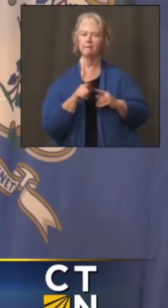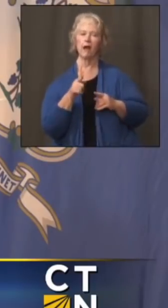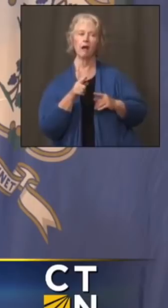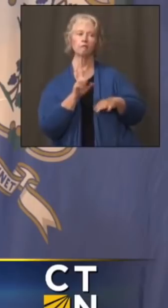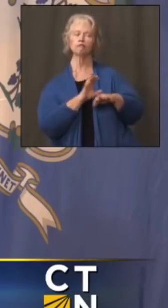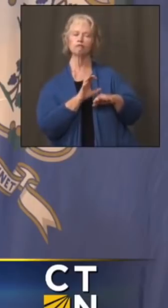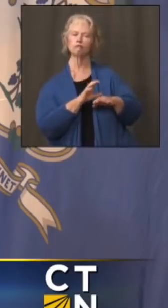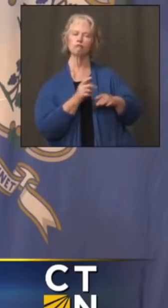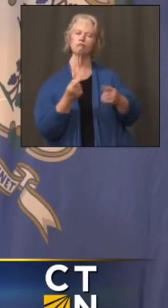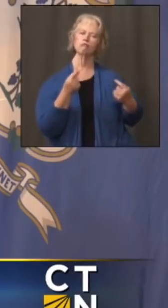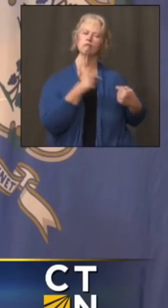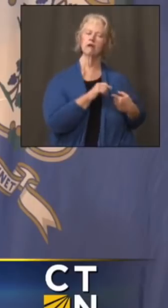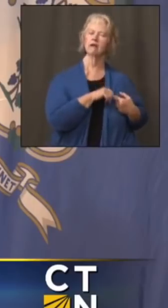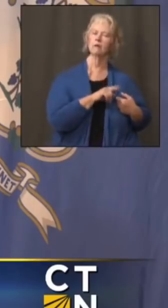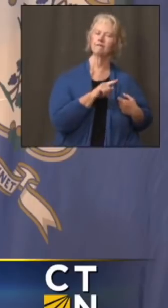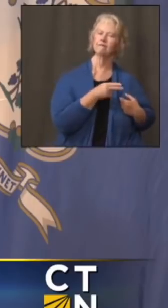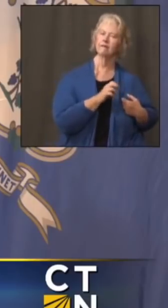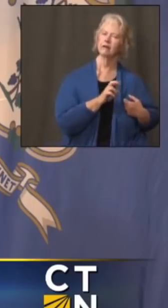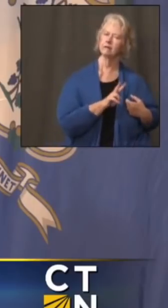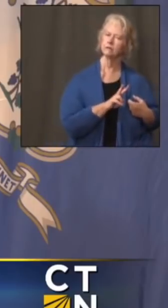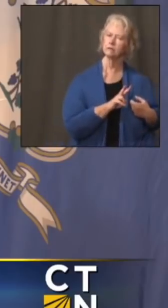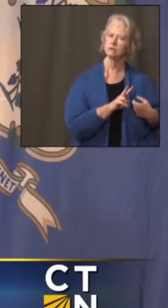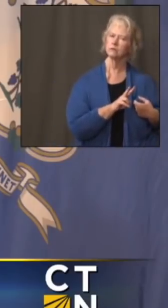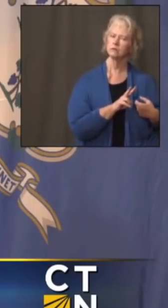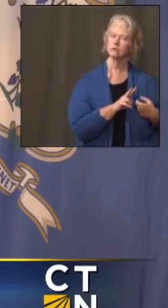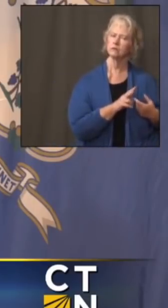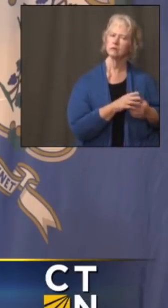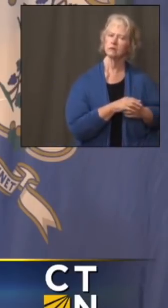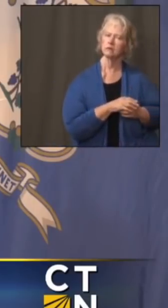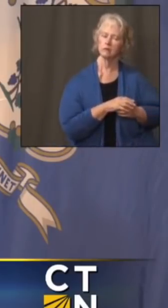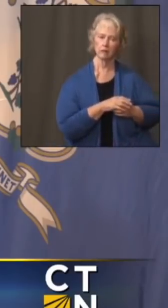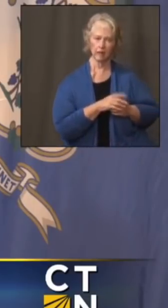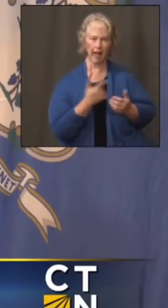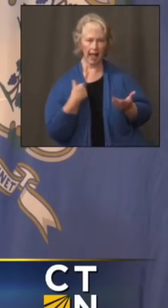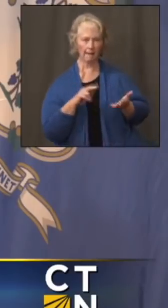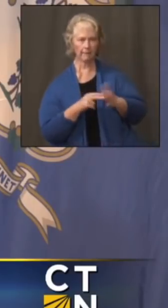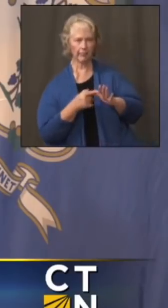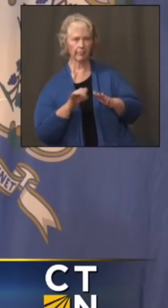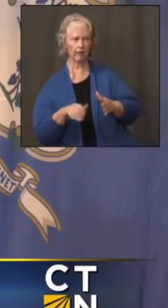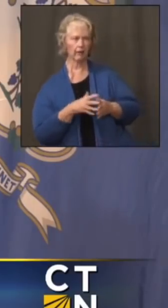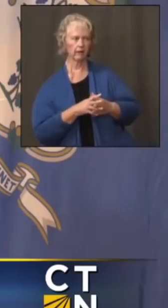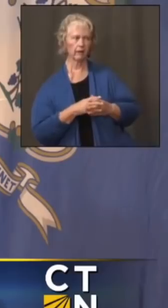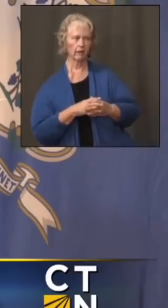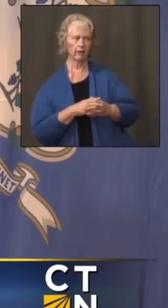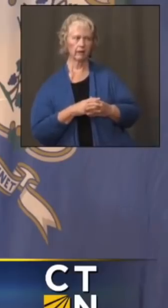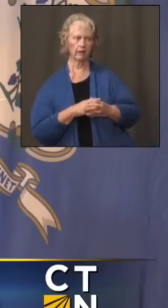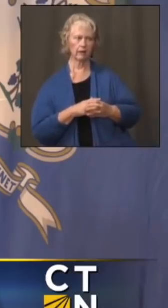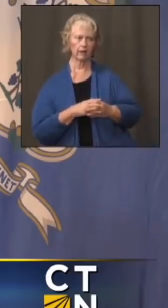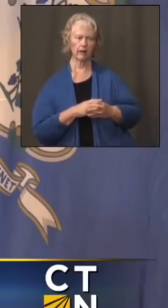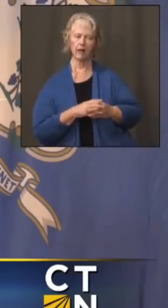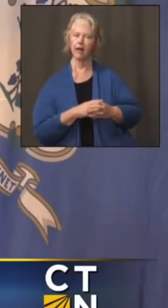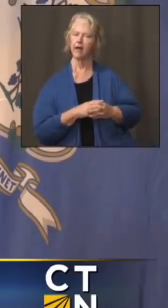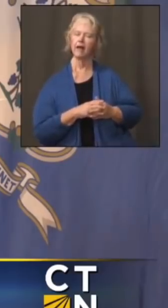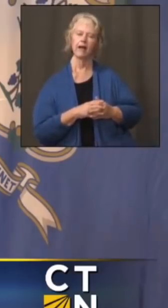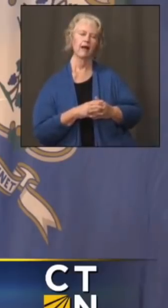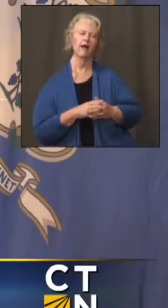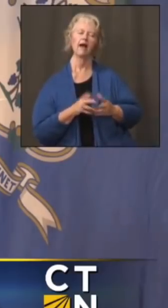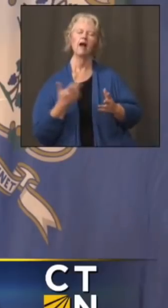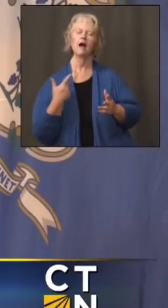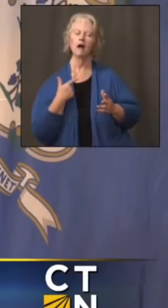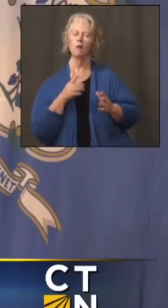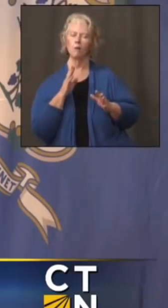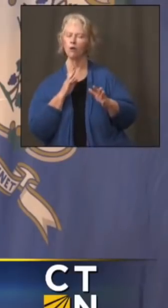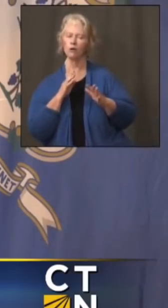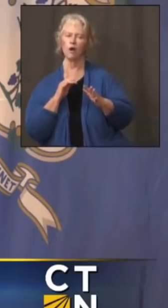to the limits that were applicable during phase 2. That's what I'm asking. Yeah, let us get back